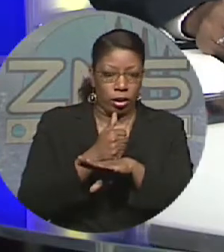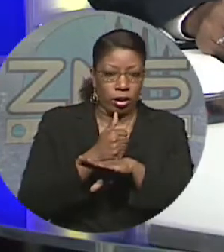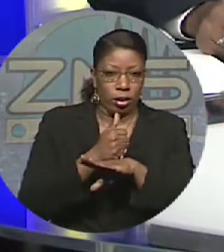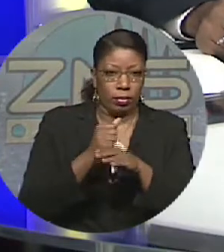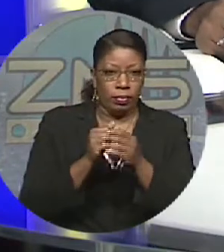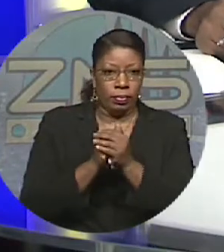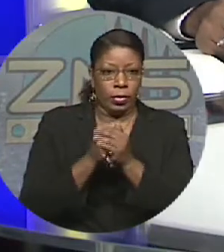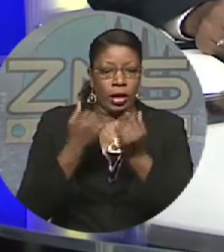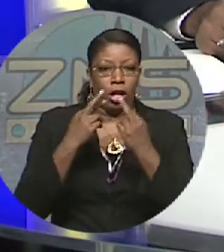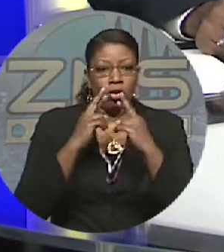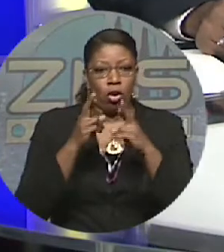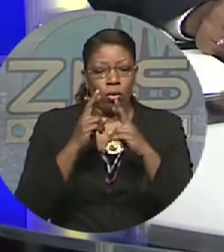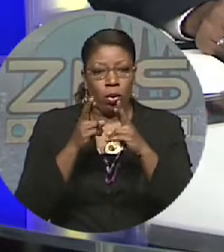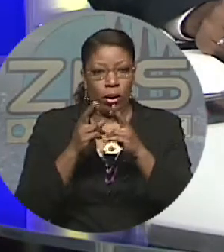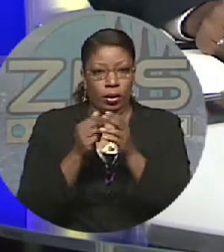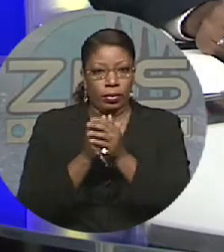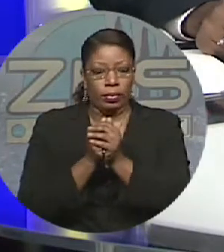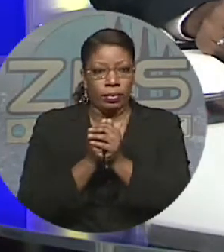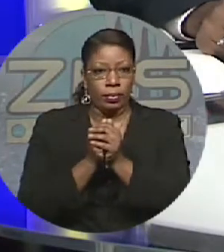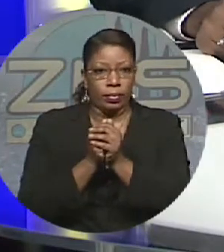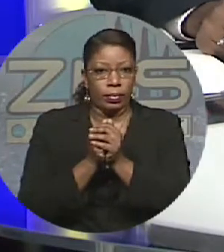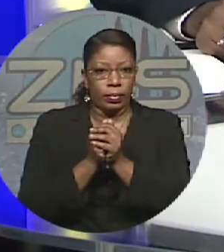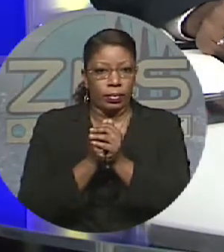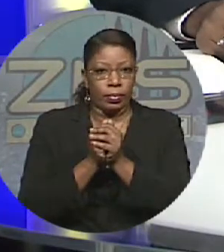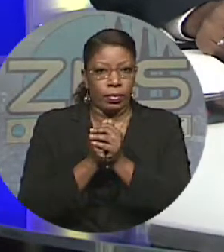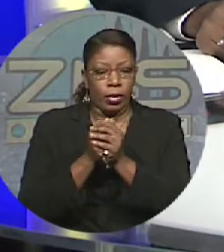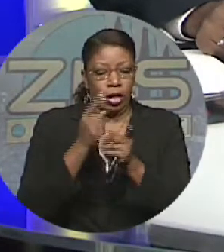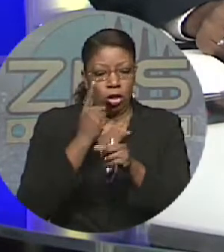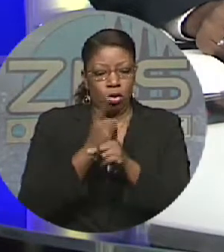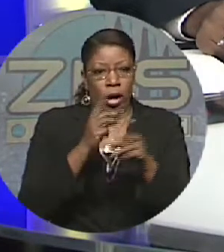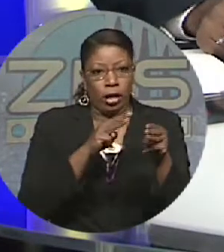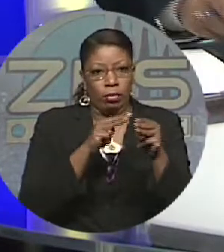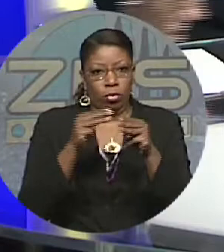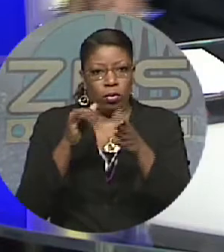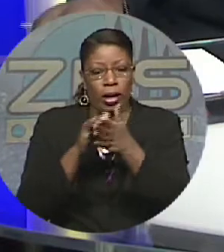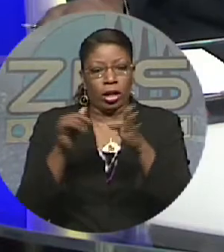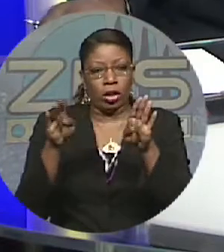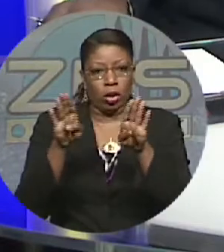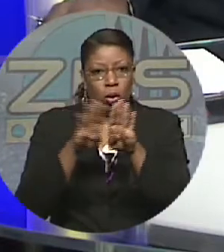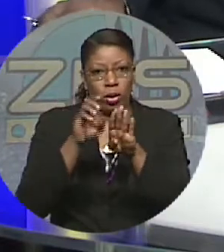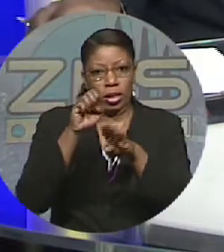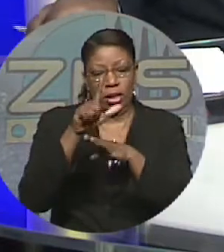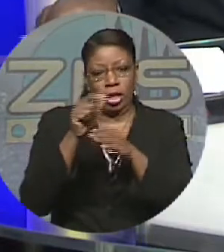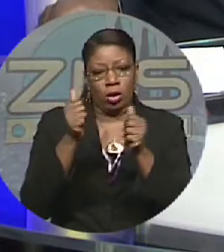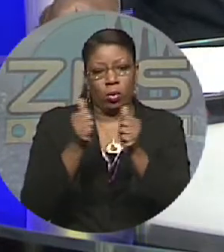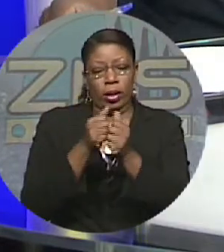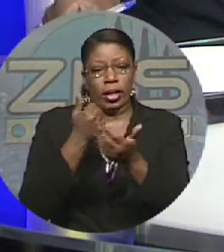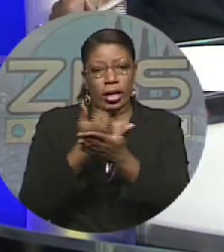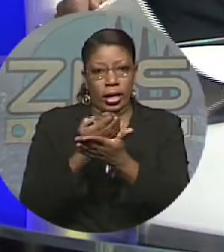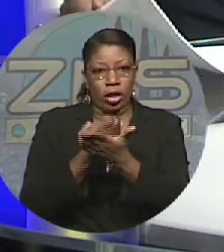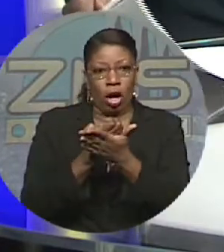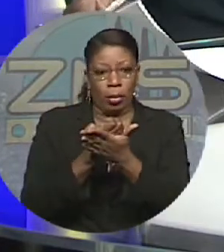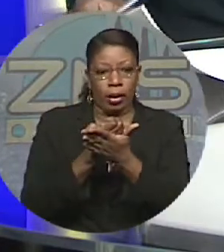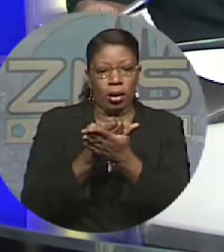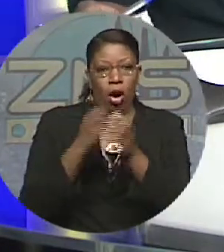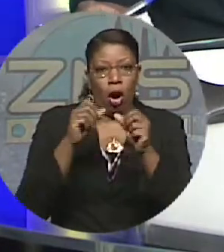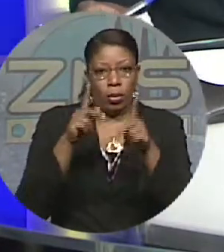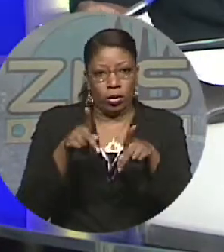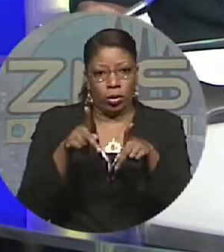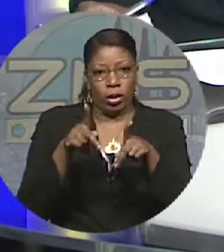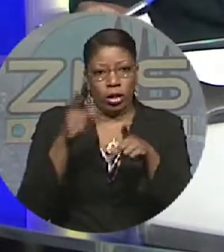hear in this report from our Clint Watson, it was the right move that could close the deal on major economic opportunities for the big